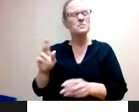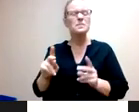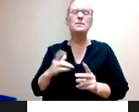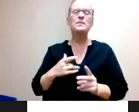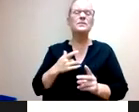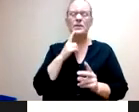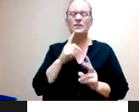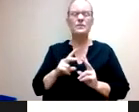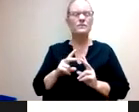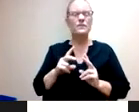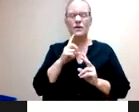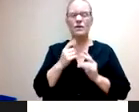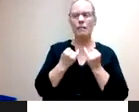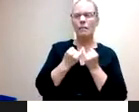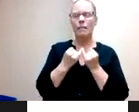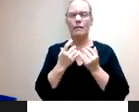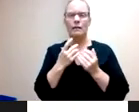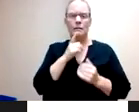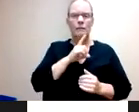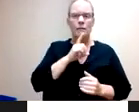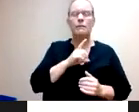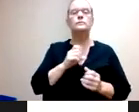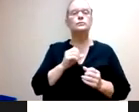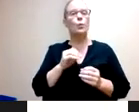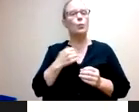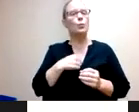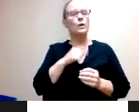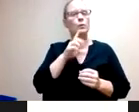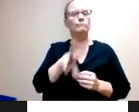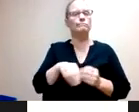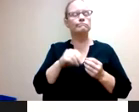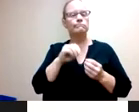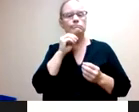isolated. So many times we were just another layer of communication. Next.